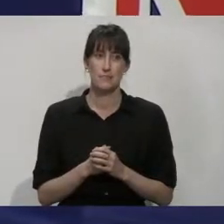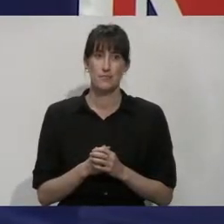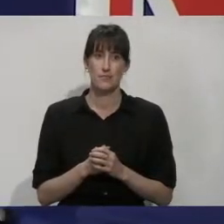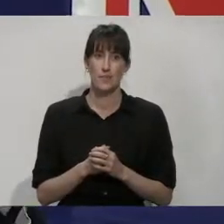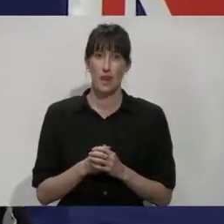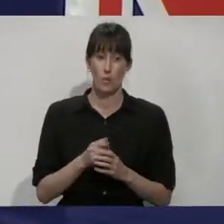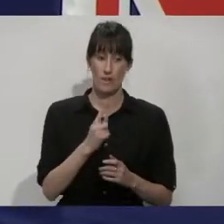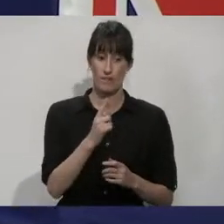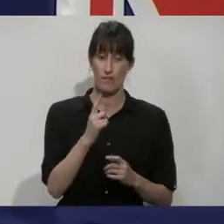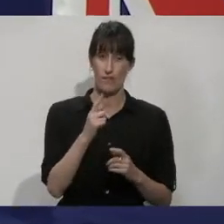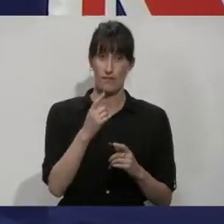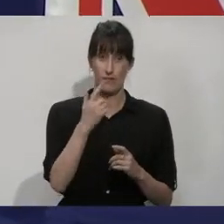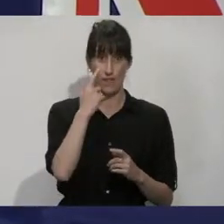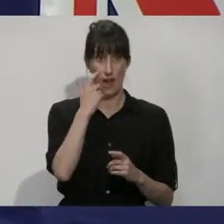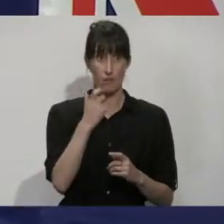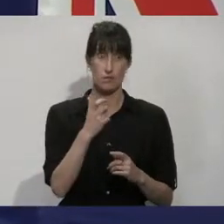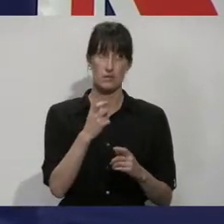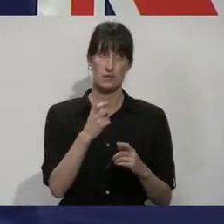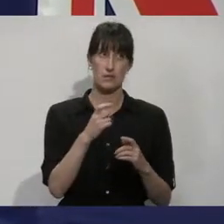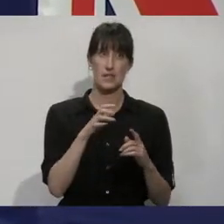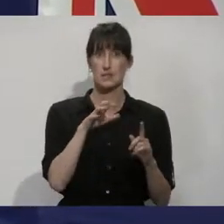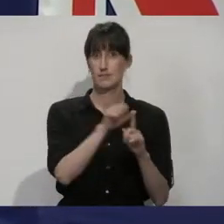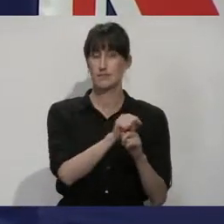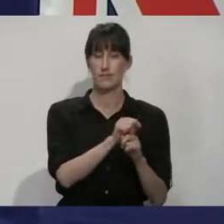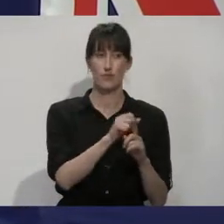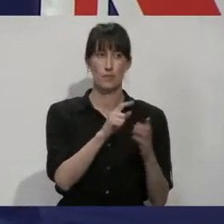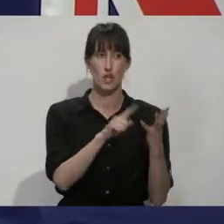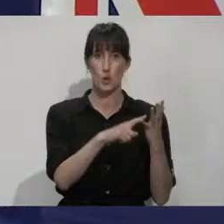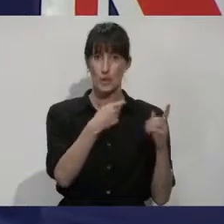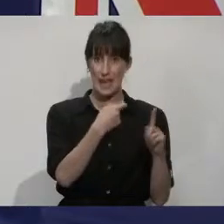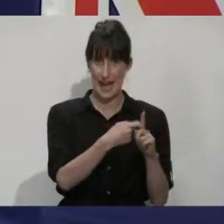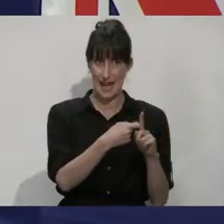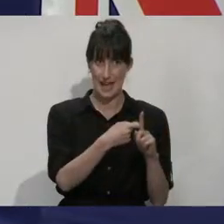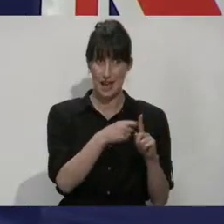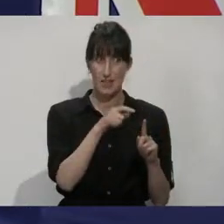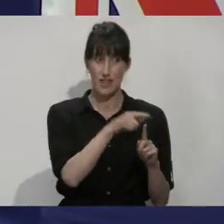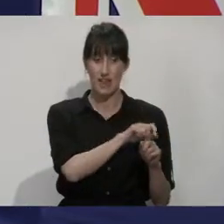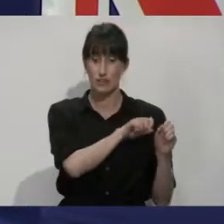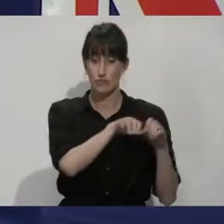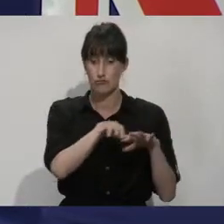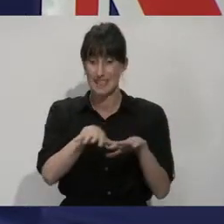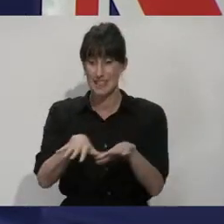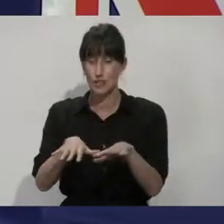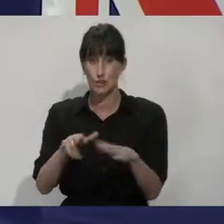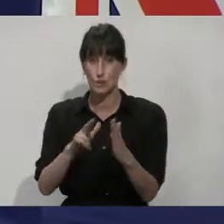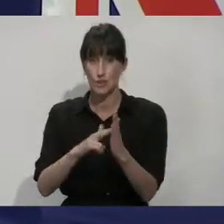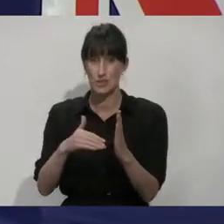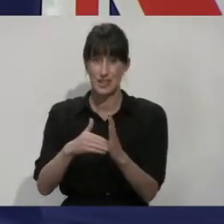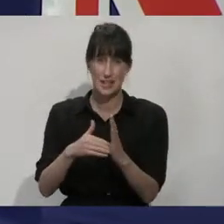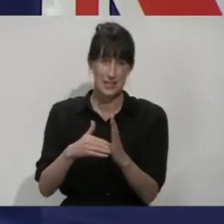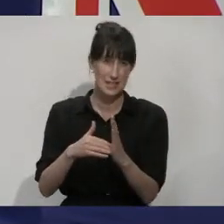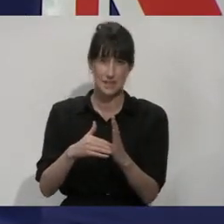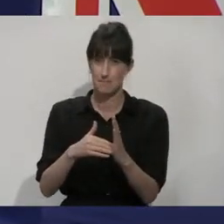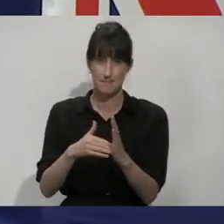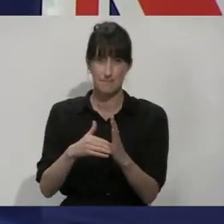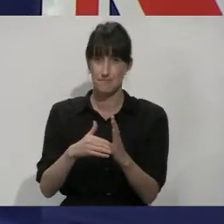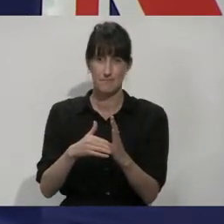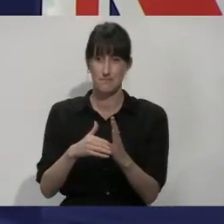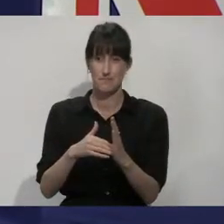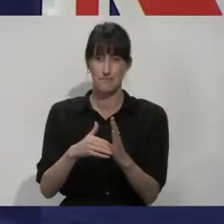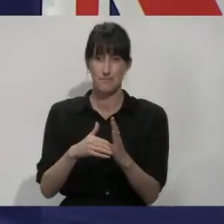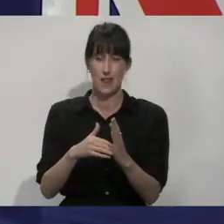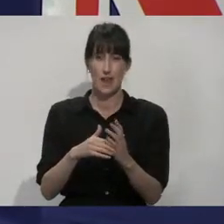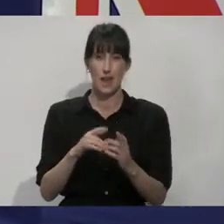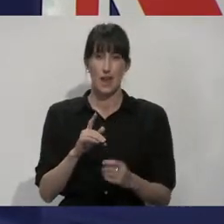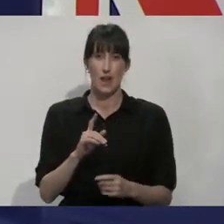genome that's been found in the UK. So there's unlikely to have been spread before that first case we know about beyond